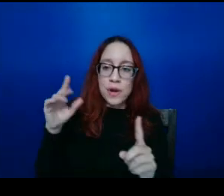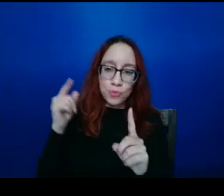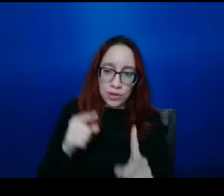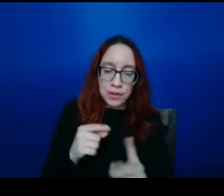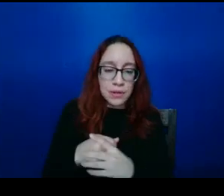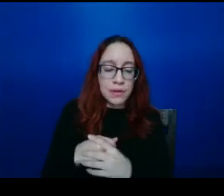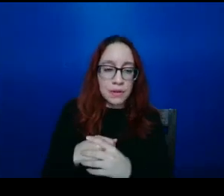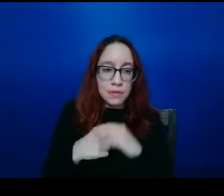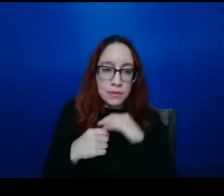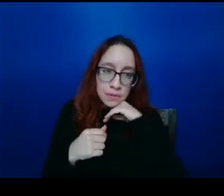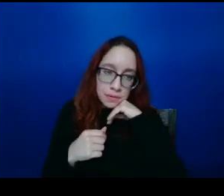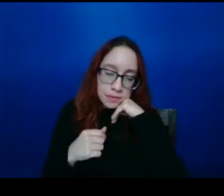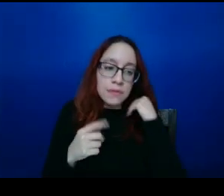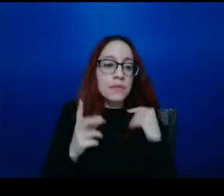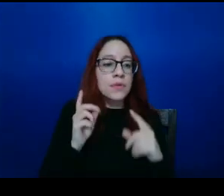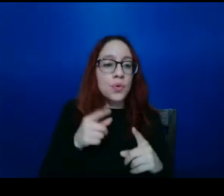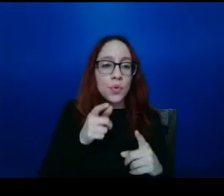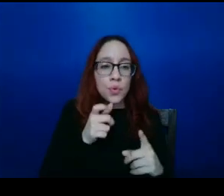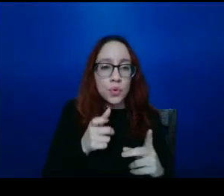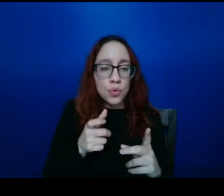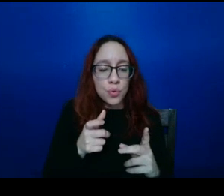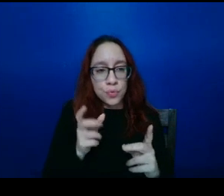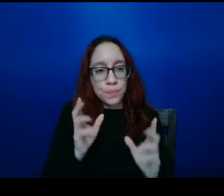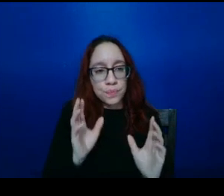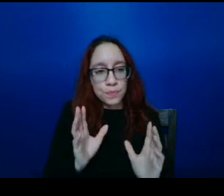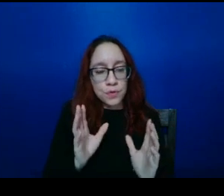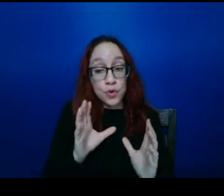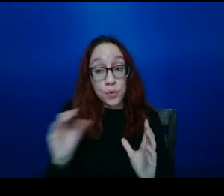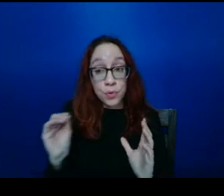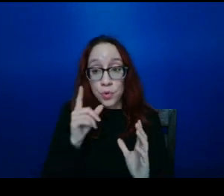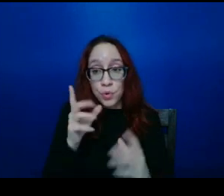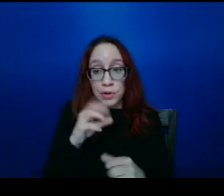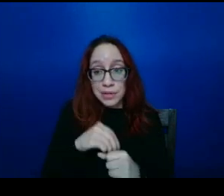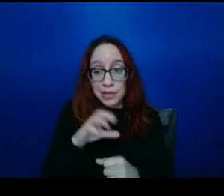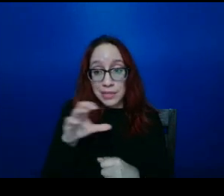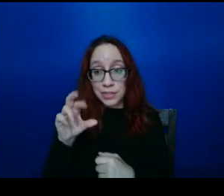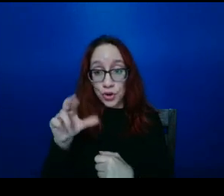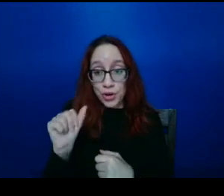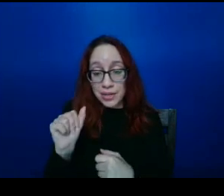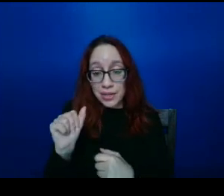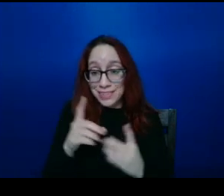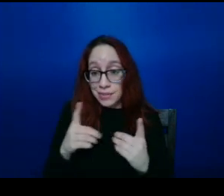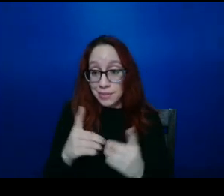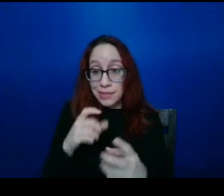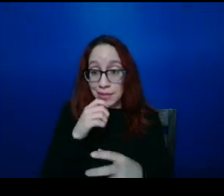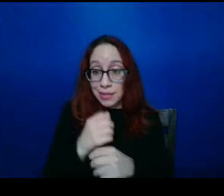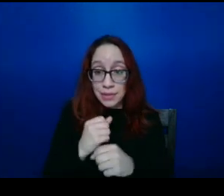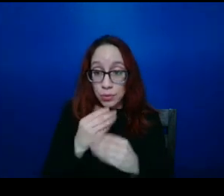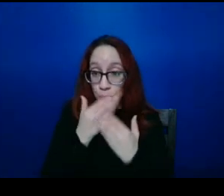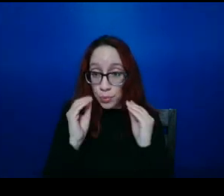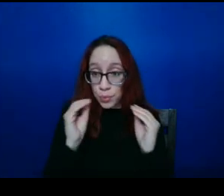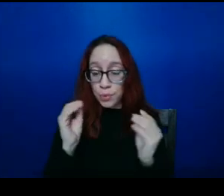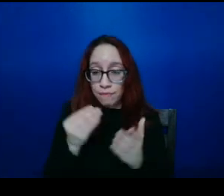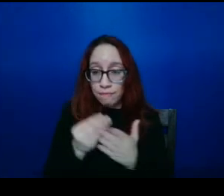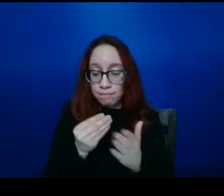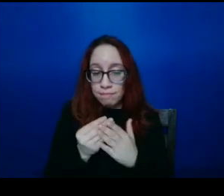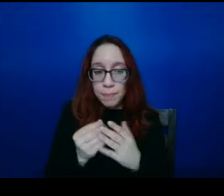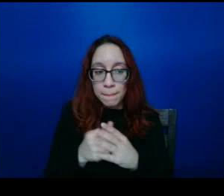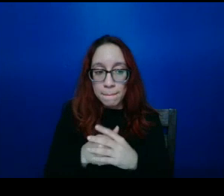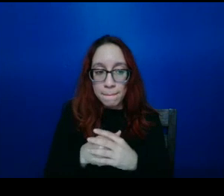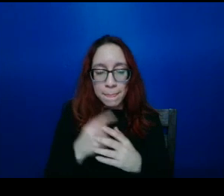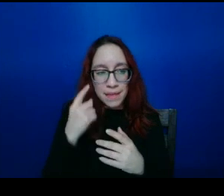Kelly. The ones who are the companies that are in the CRA district that did not receive any funding,